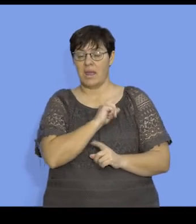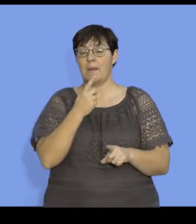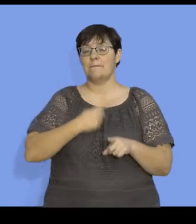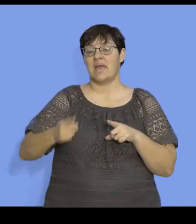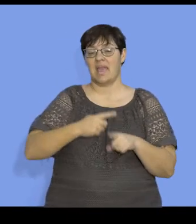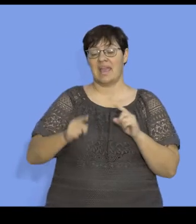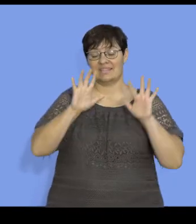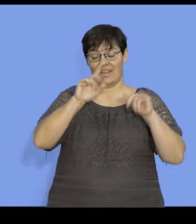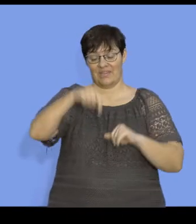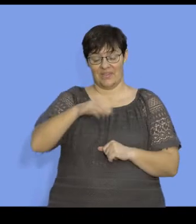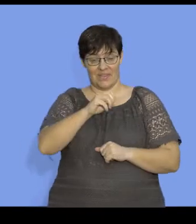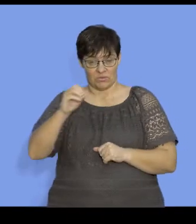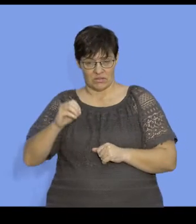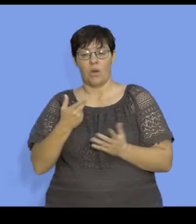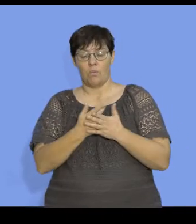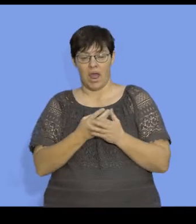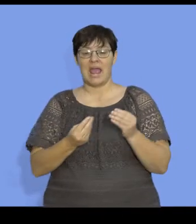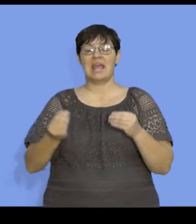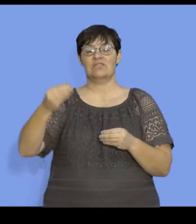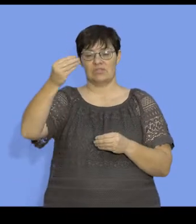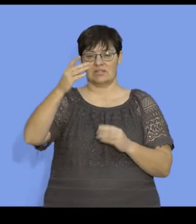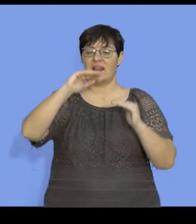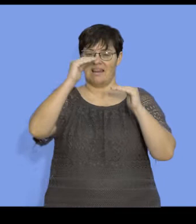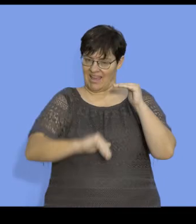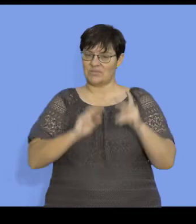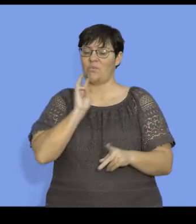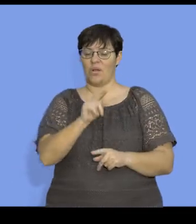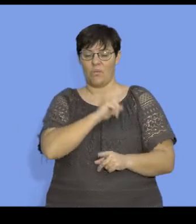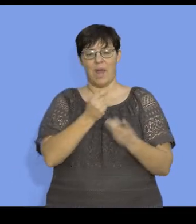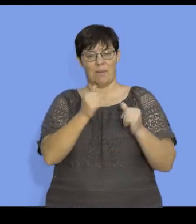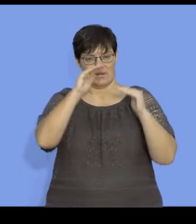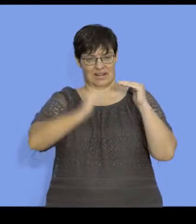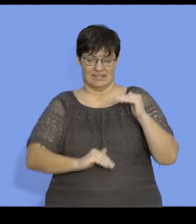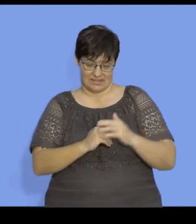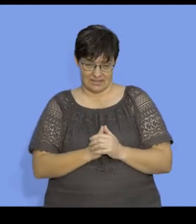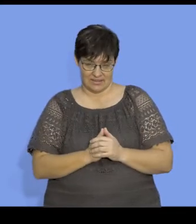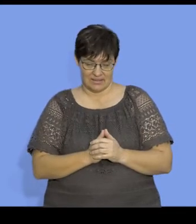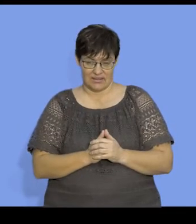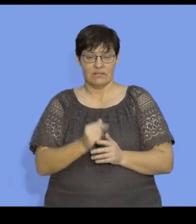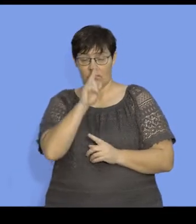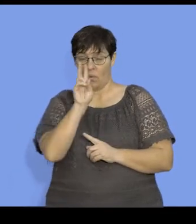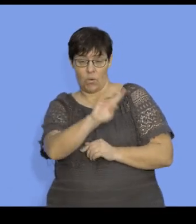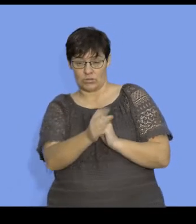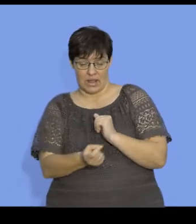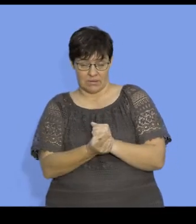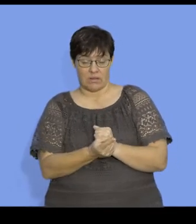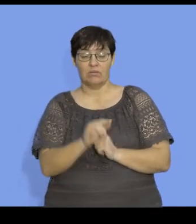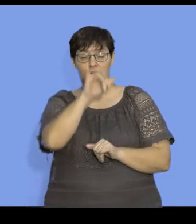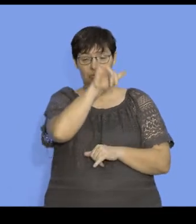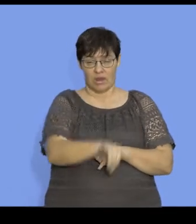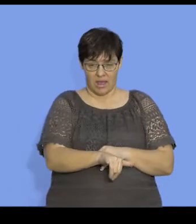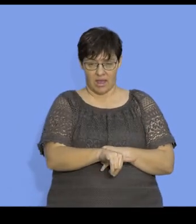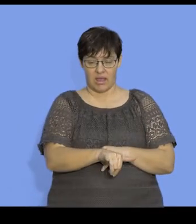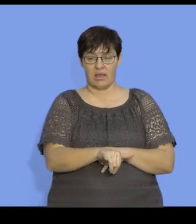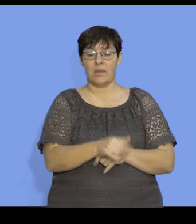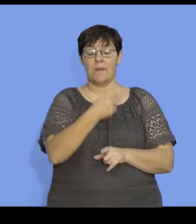of the loan, the interest will also decrease. This means, therefore, watch, in July, the loan